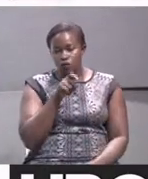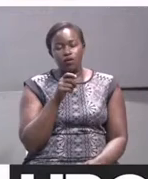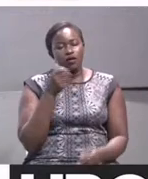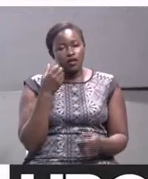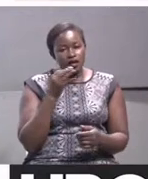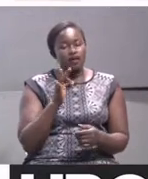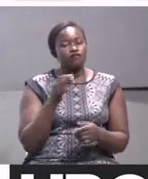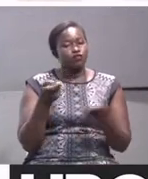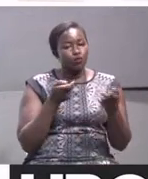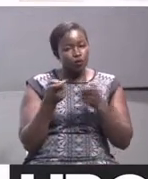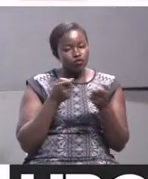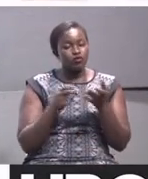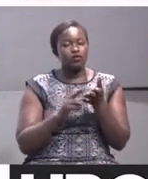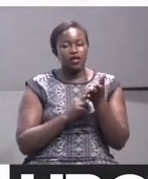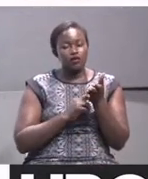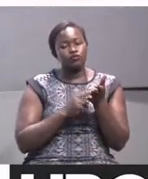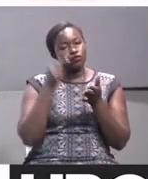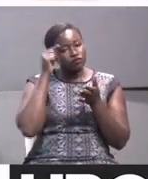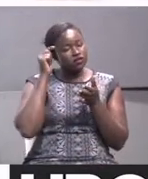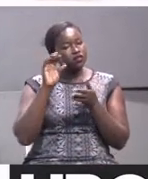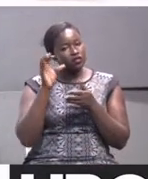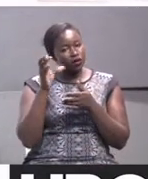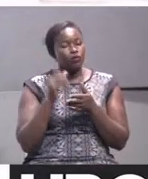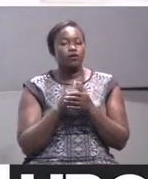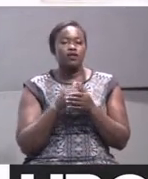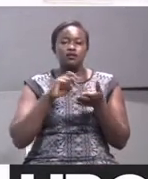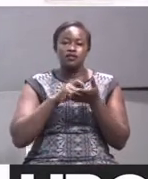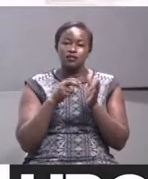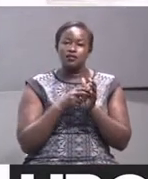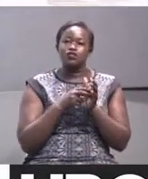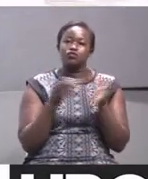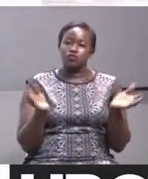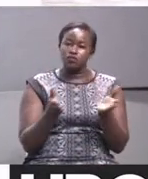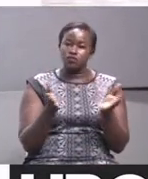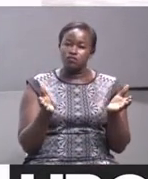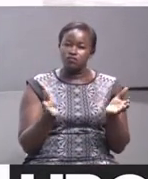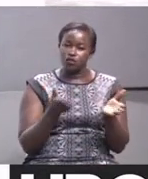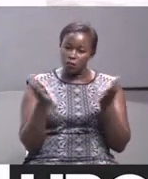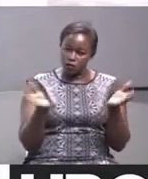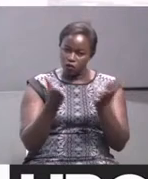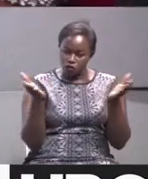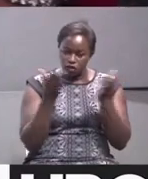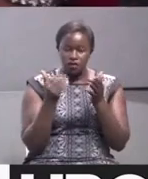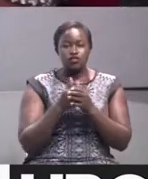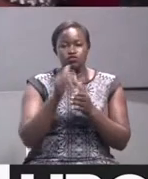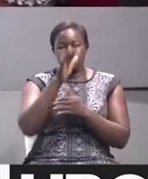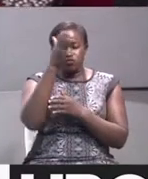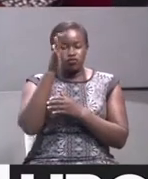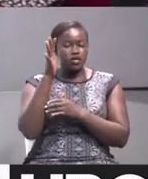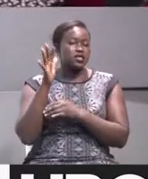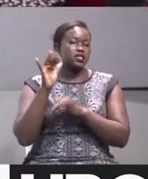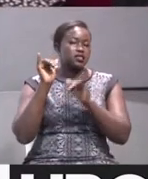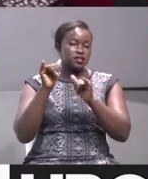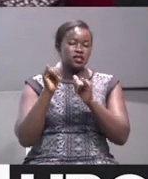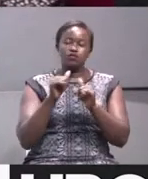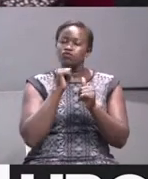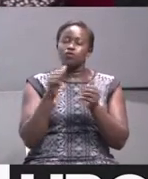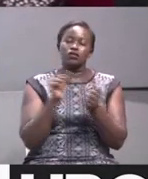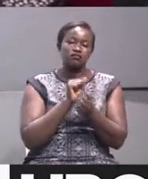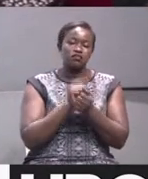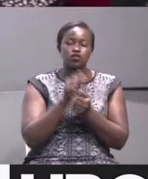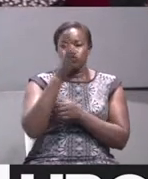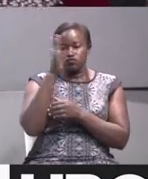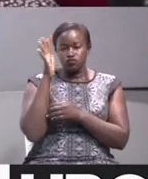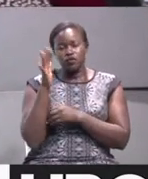usage of charcoal, it means you're not promoting deforestation in our country. According to the project coordinator, Waste